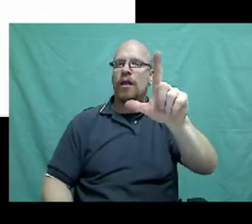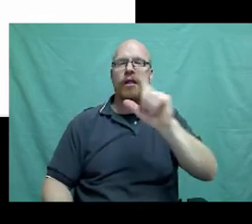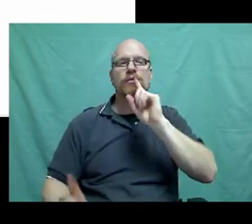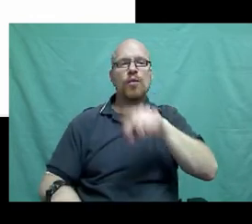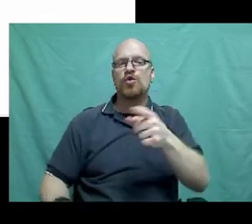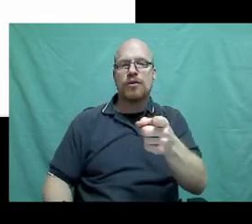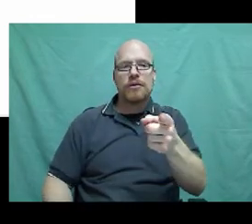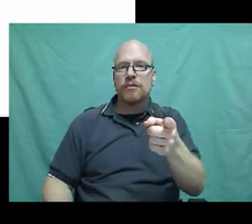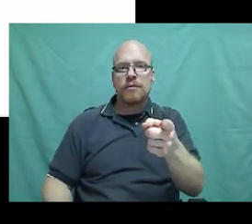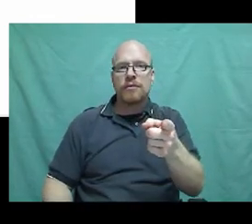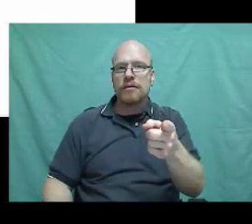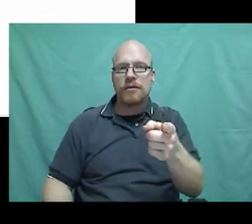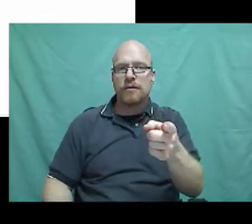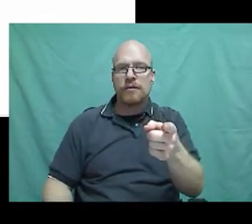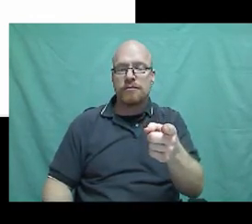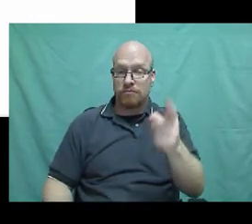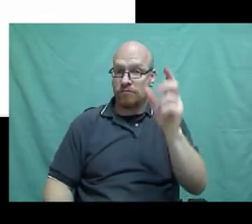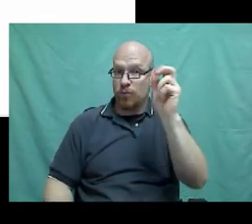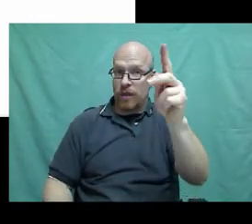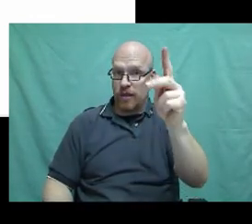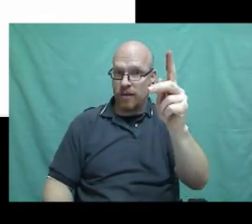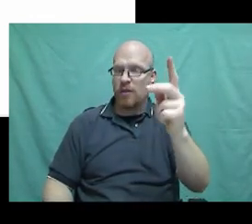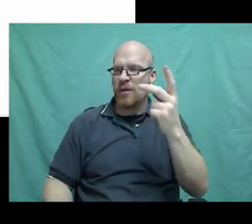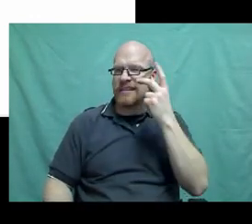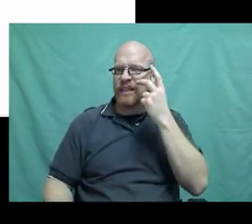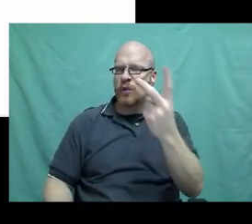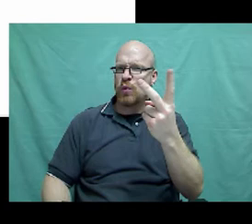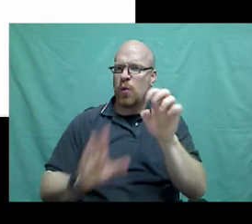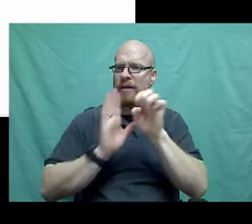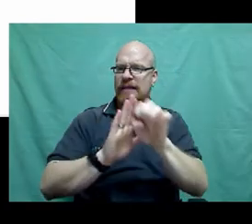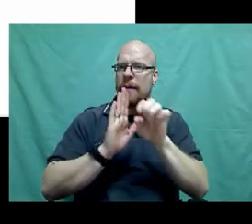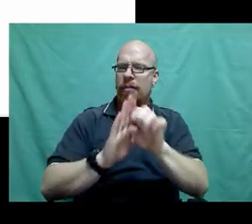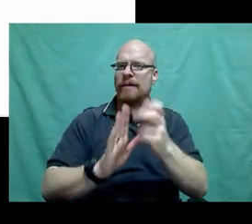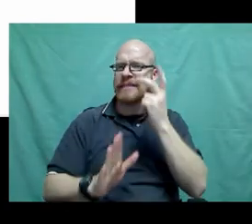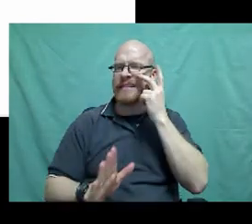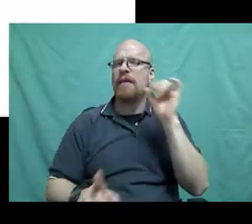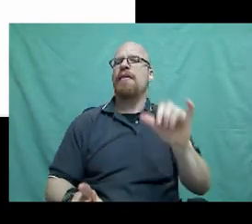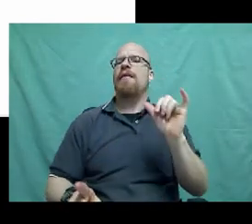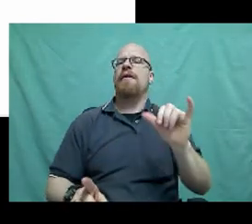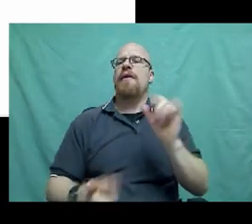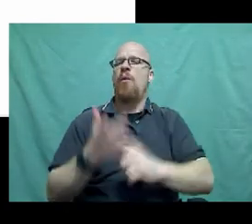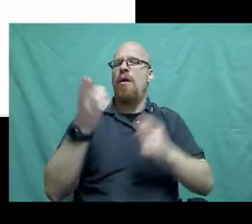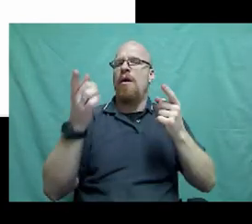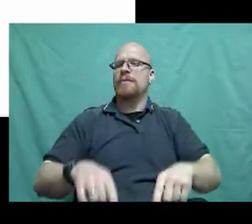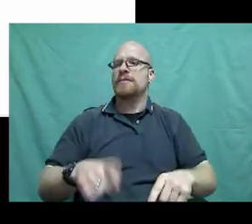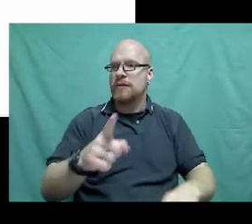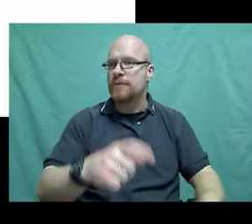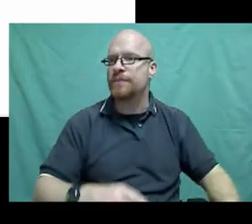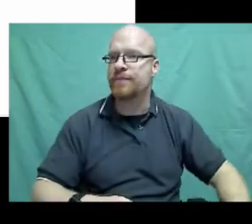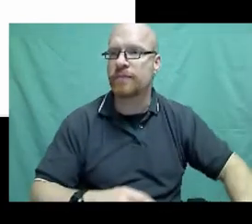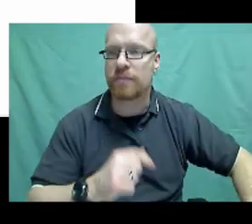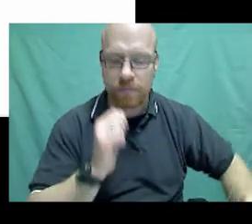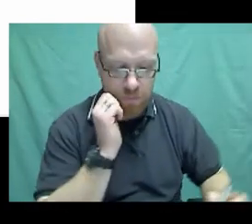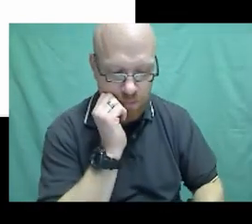negative, it's a non-real solution. Okay? We have two examples, and you'll see what happens. All right?